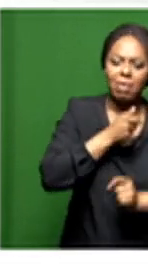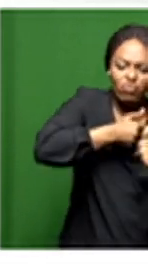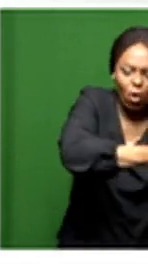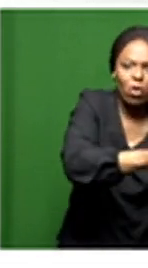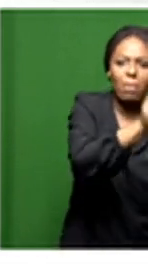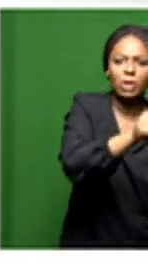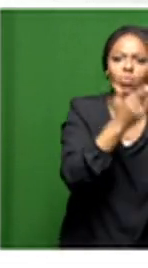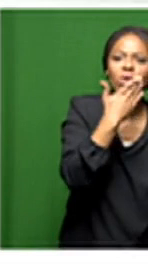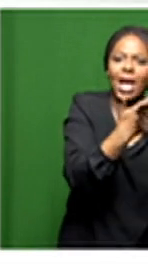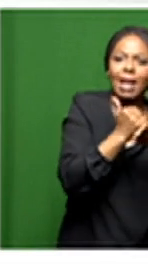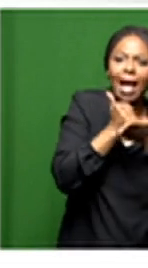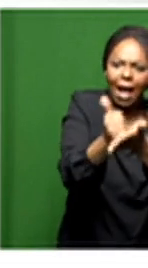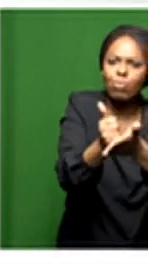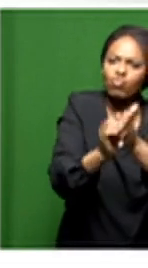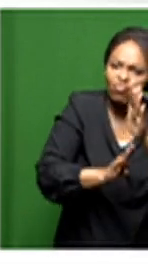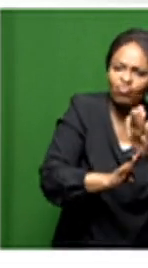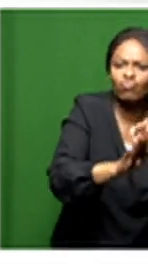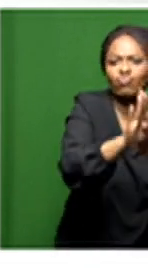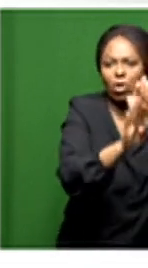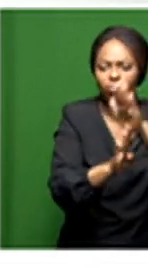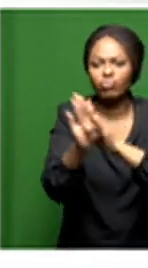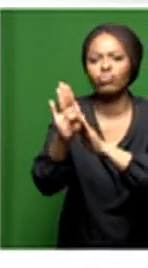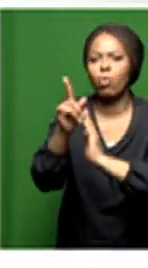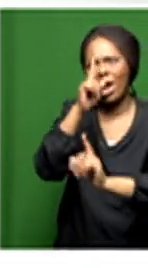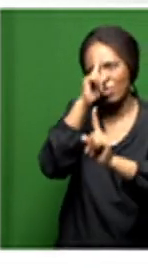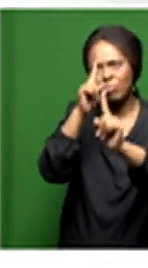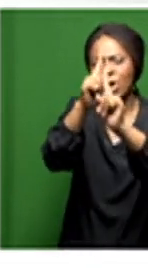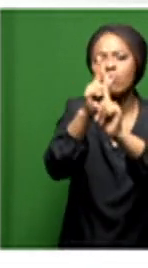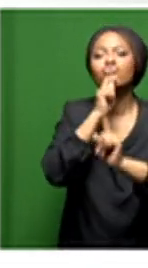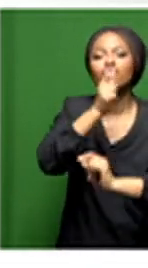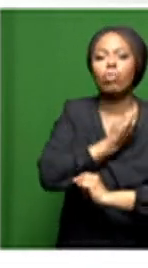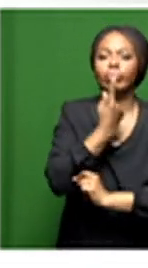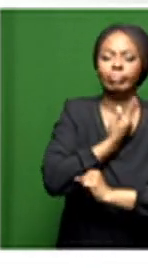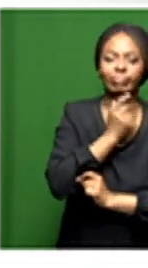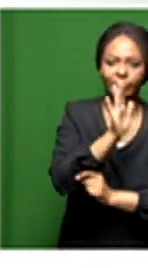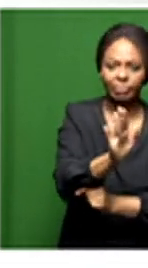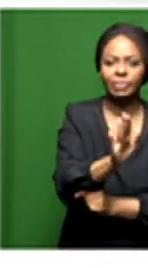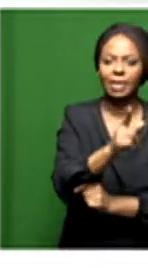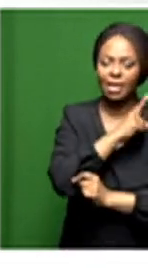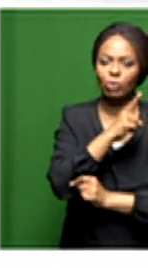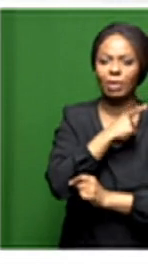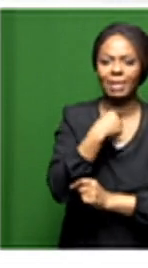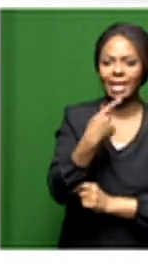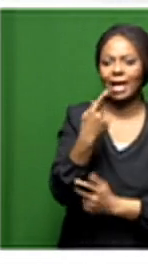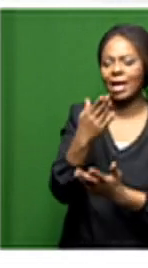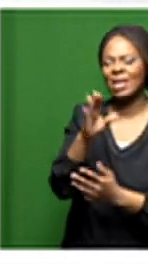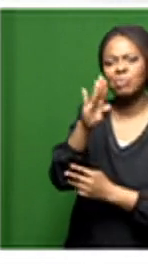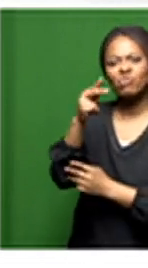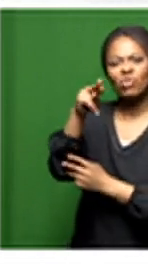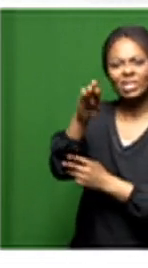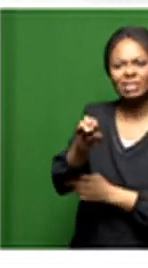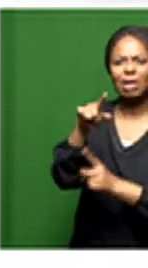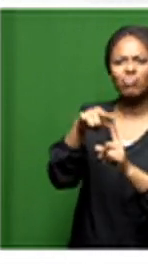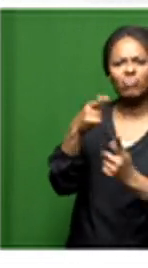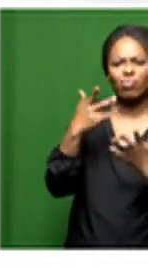because they advocate themselves for authenticity. This is why I recommended Thick Leonte. She is proud